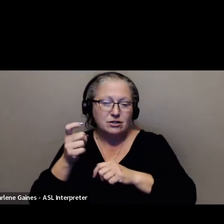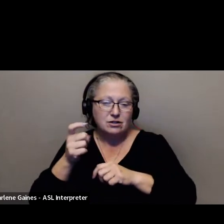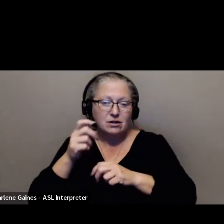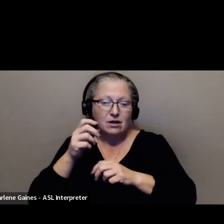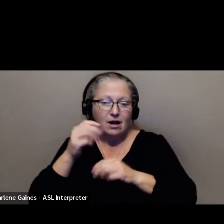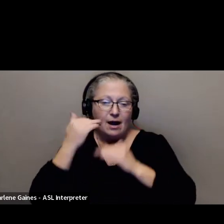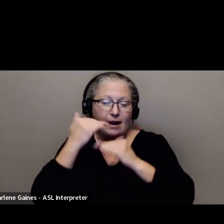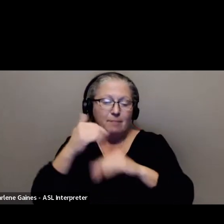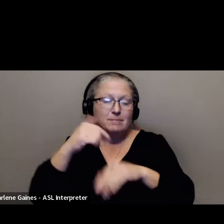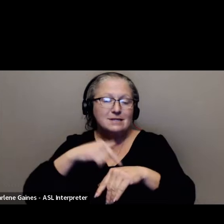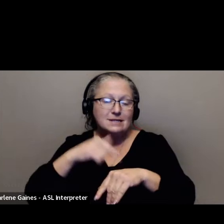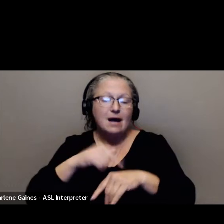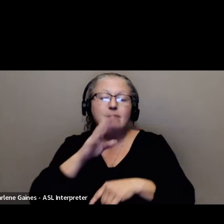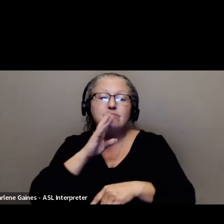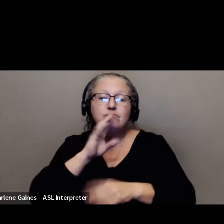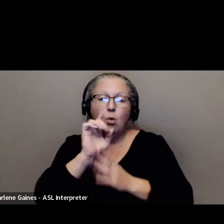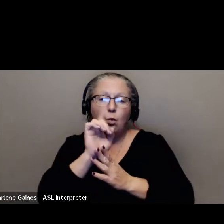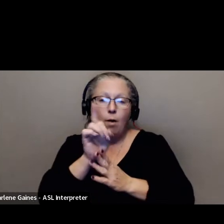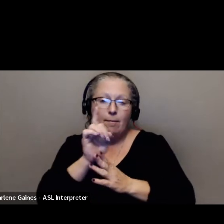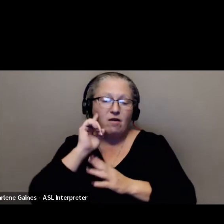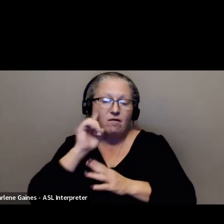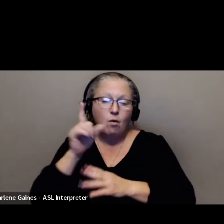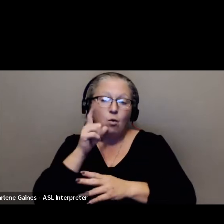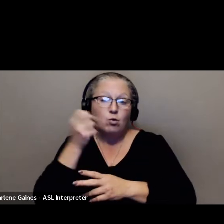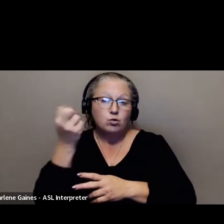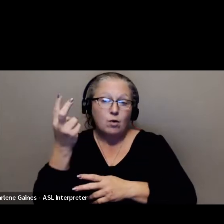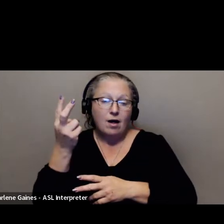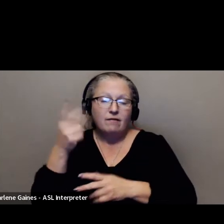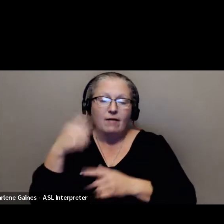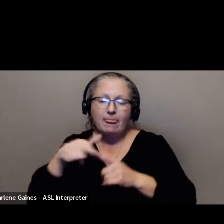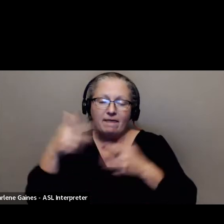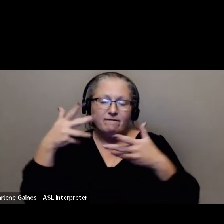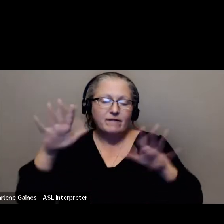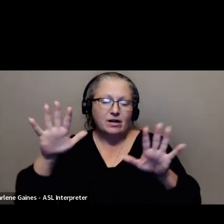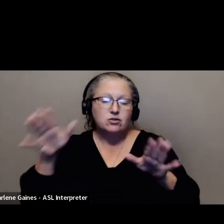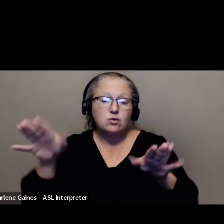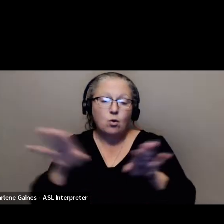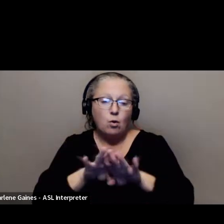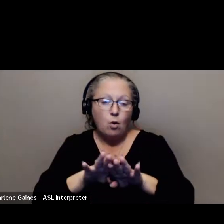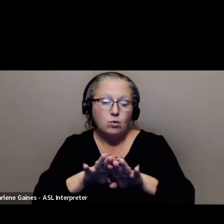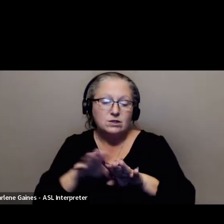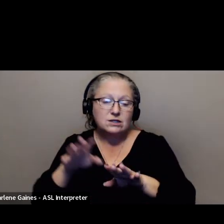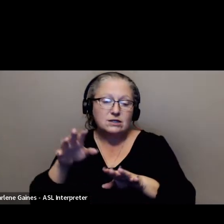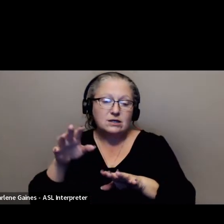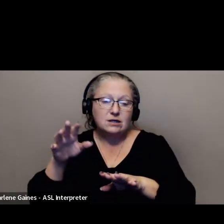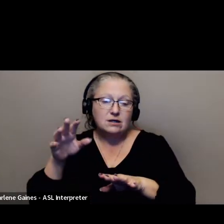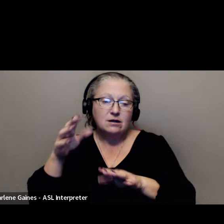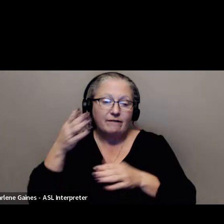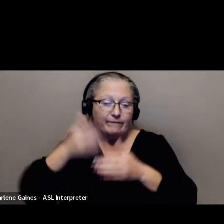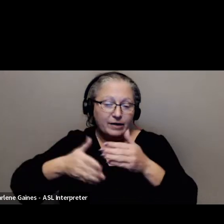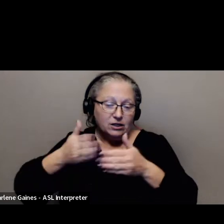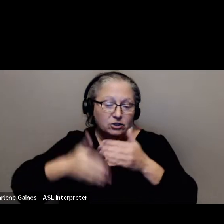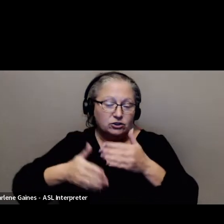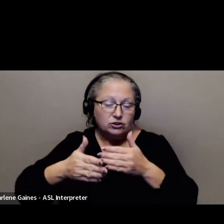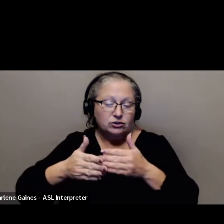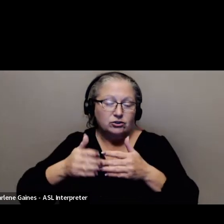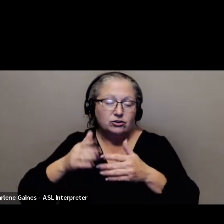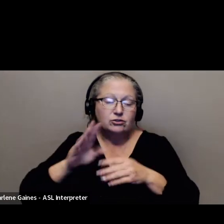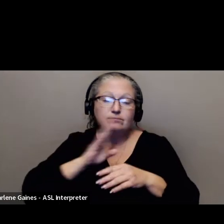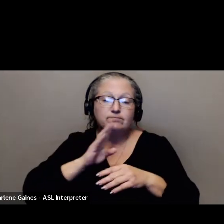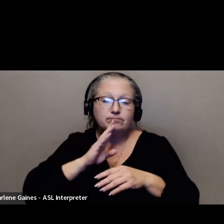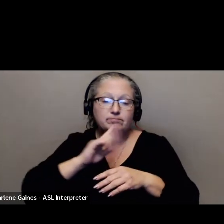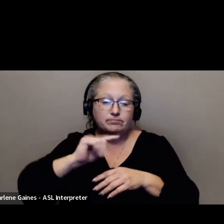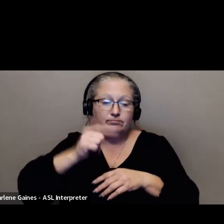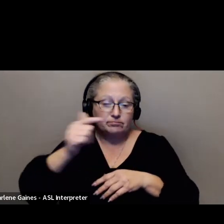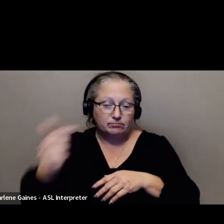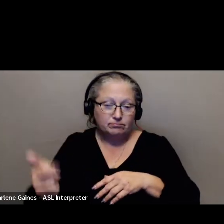restriction to 1 minute for the 12 speakers, and then we are done. So I'm closing the speakers to finish up, and then